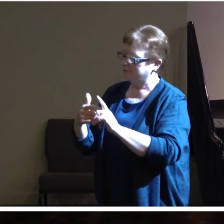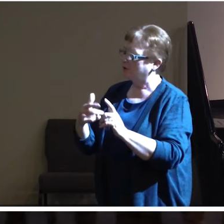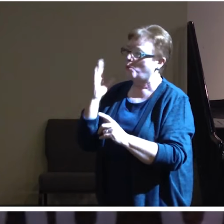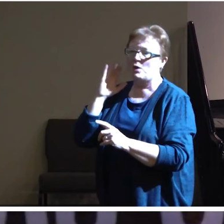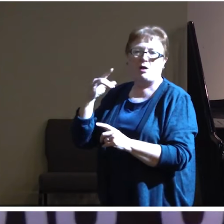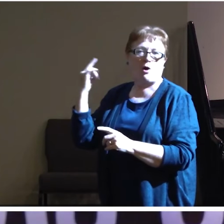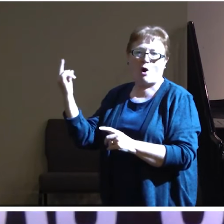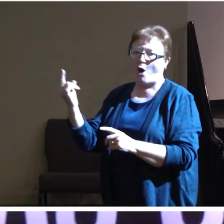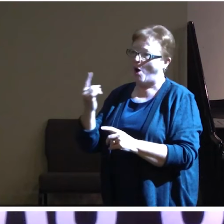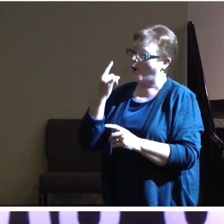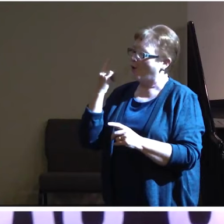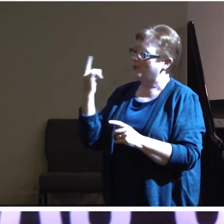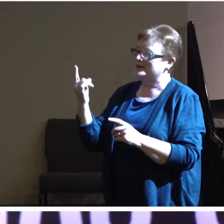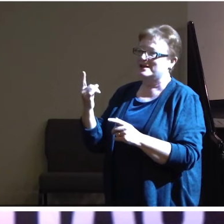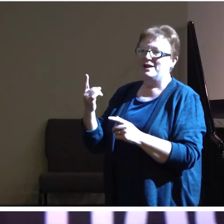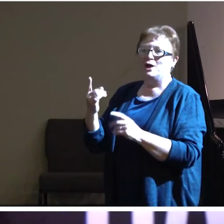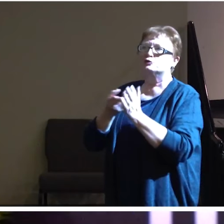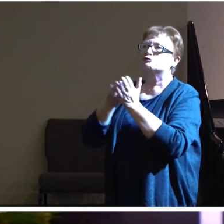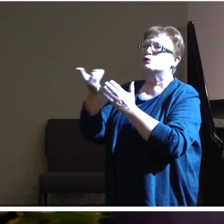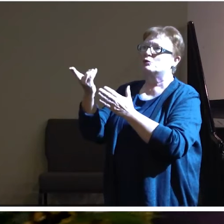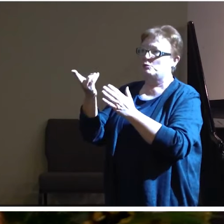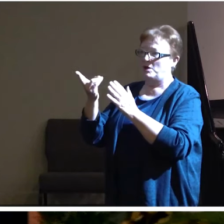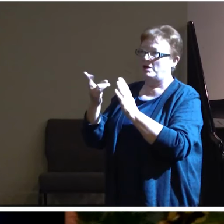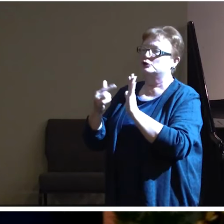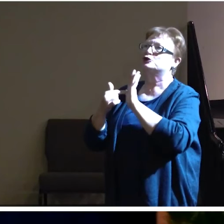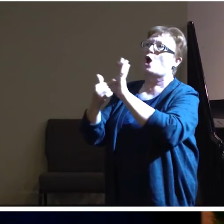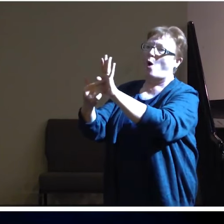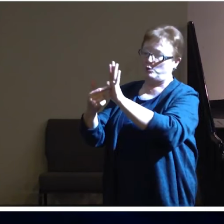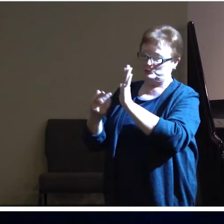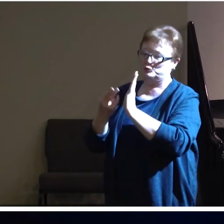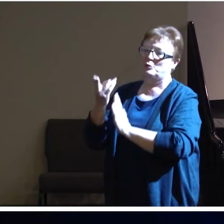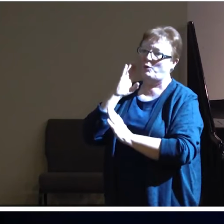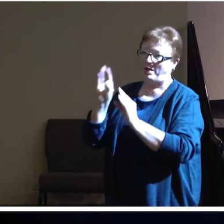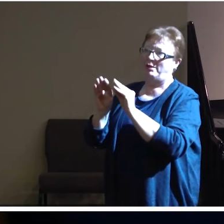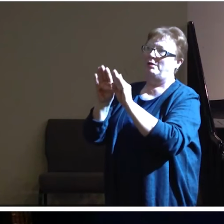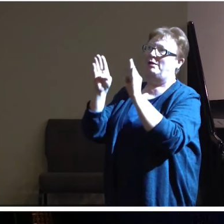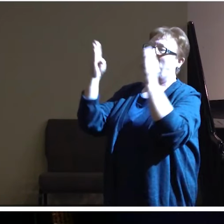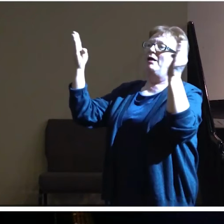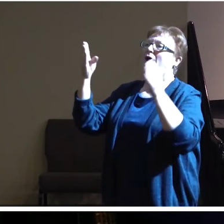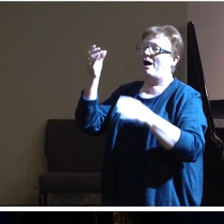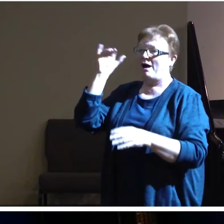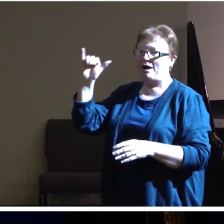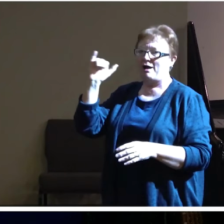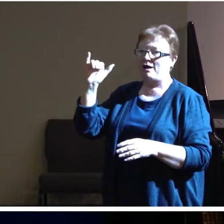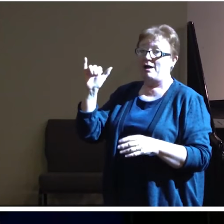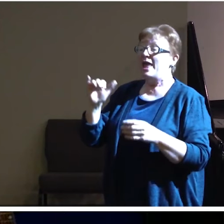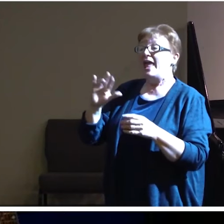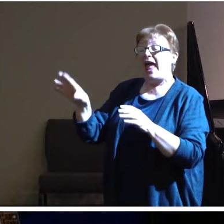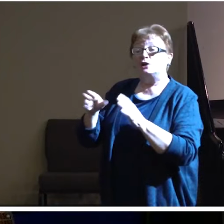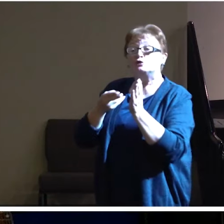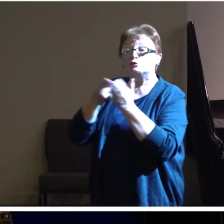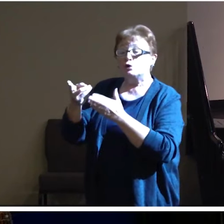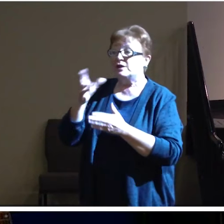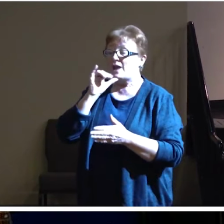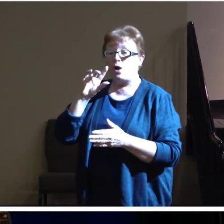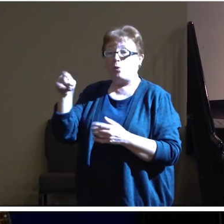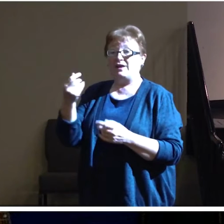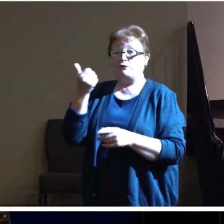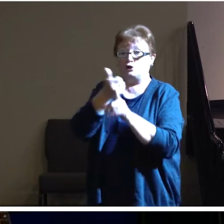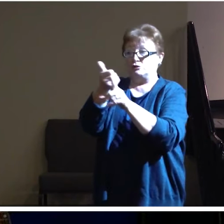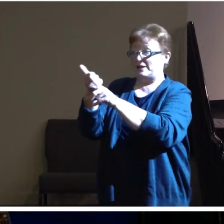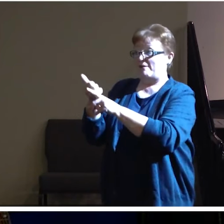When you have truth revealed to you by God. By the way, when you have truth, it's not just for you. It's also supposed to be dispersed to others.